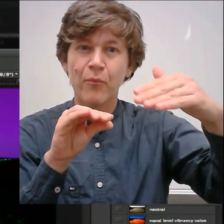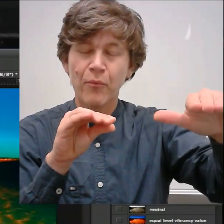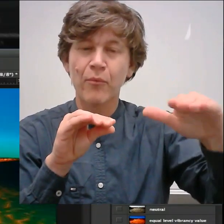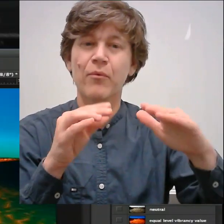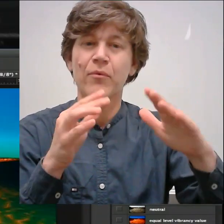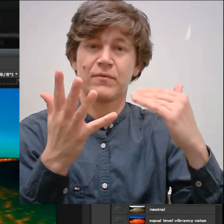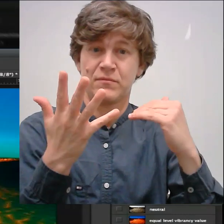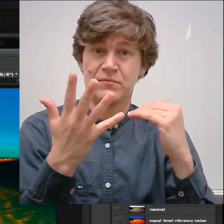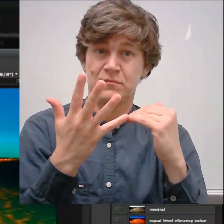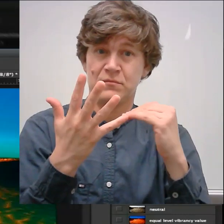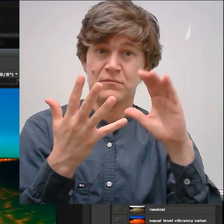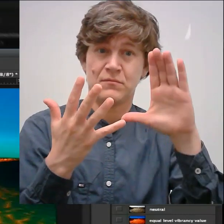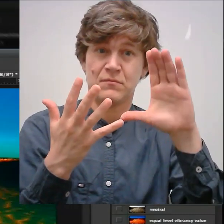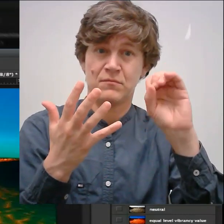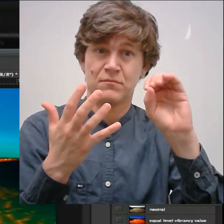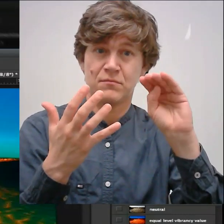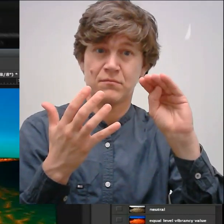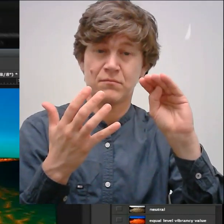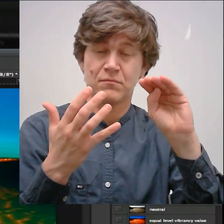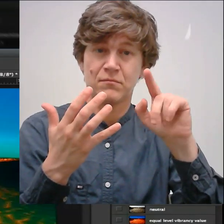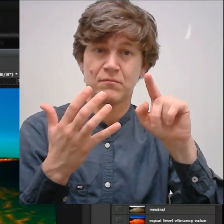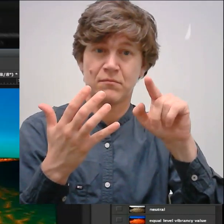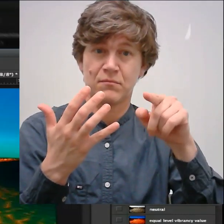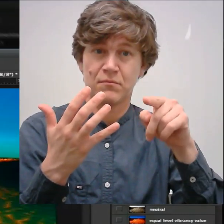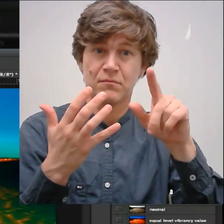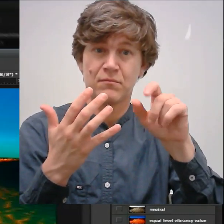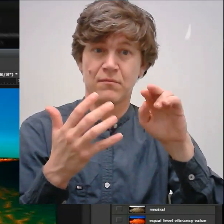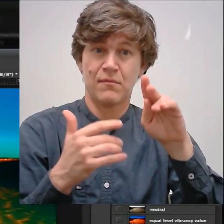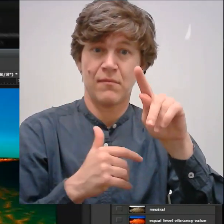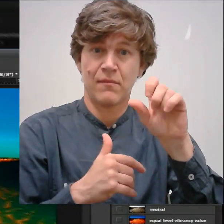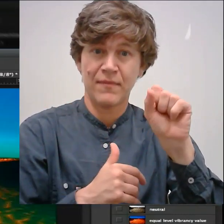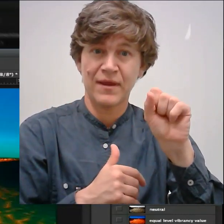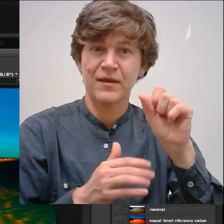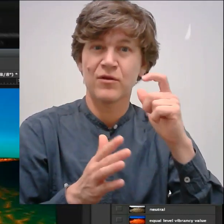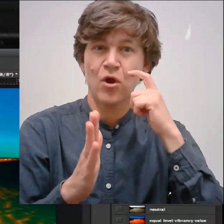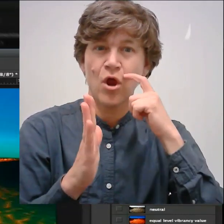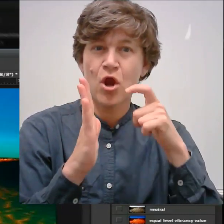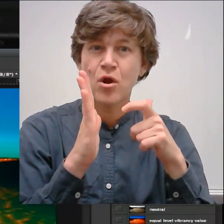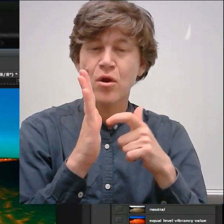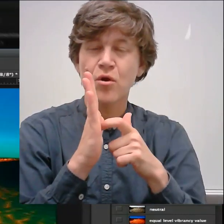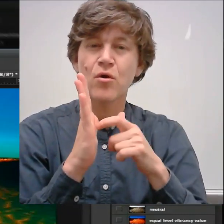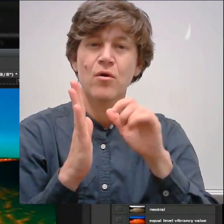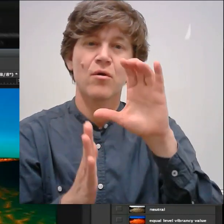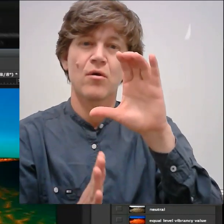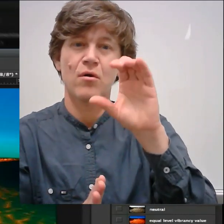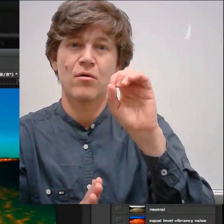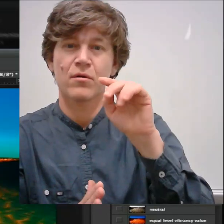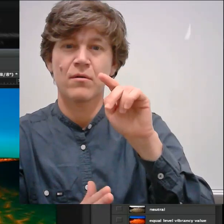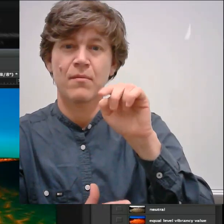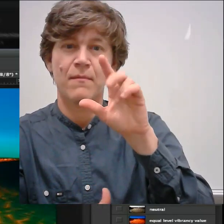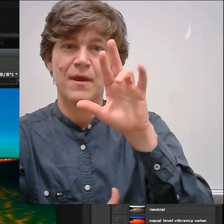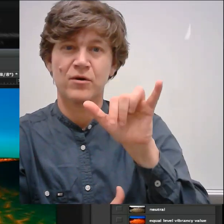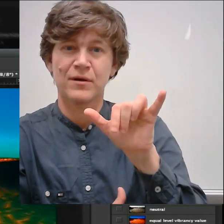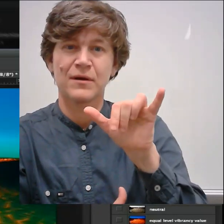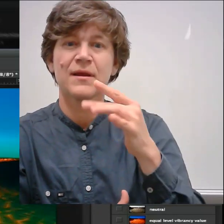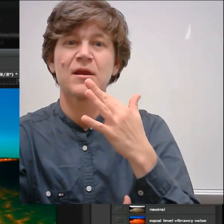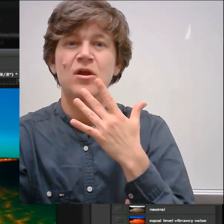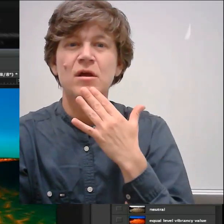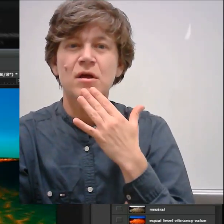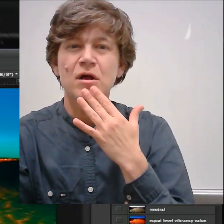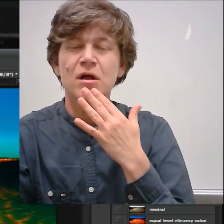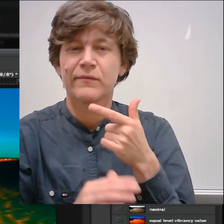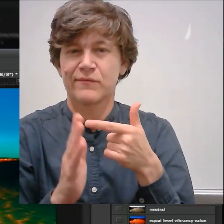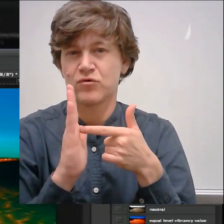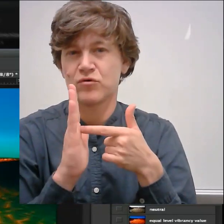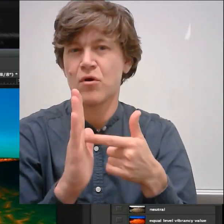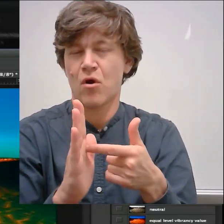complements. Notice the contrast in this example of complementary colors is shown from light to shadow. We'll talk more about this in the